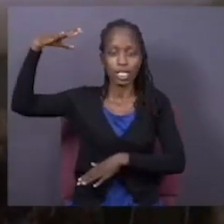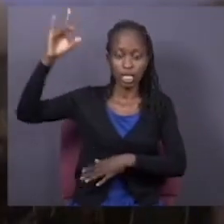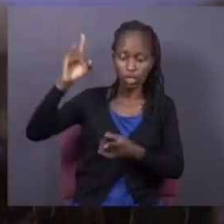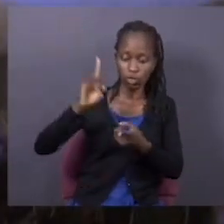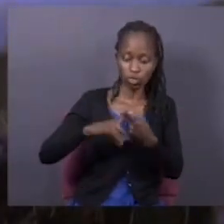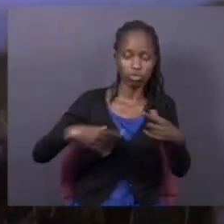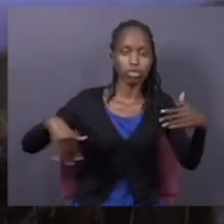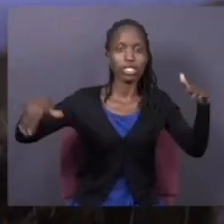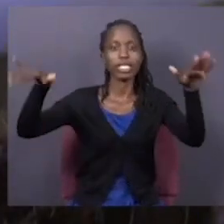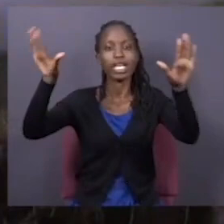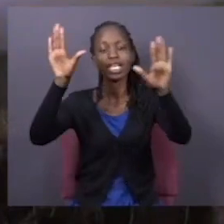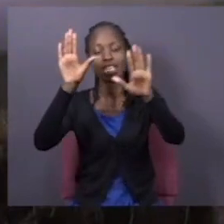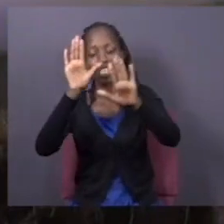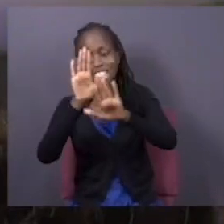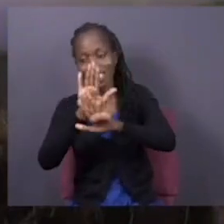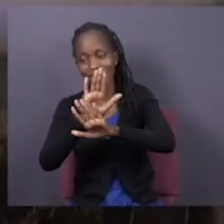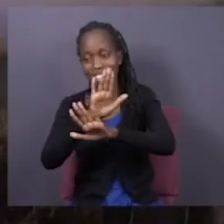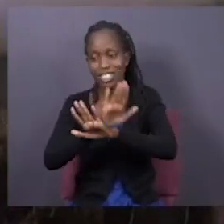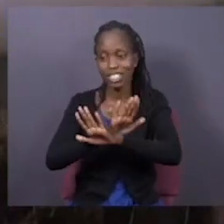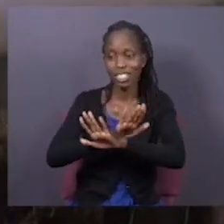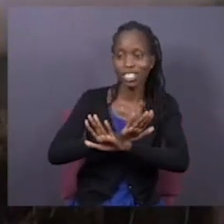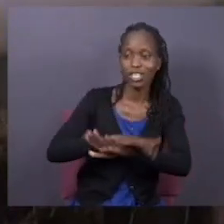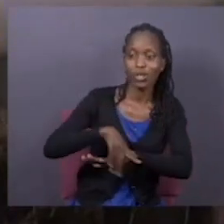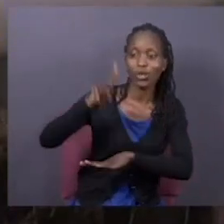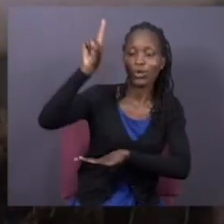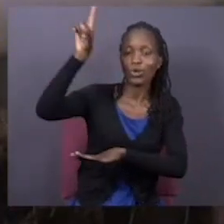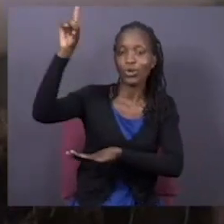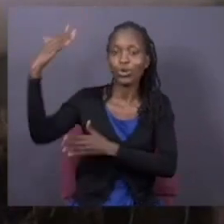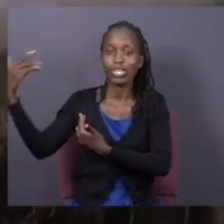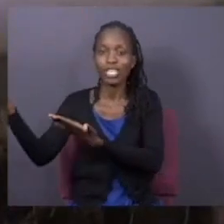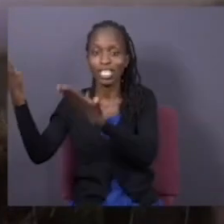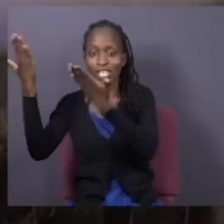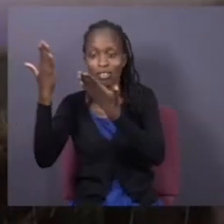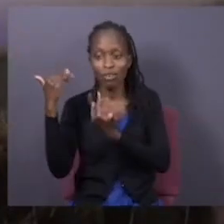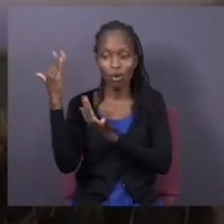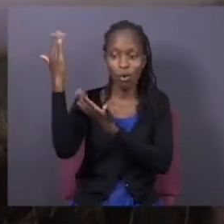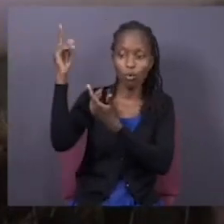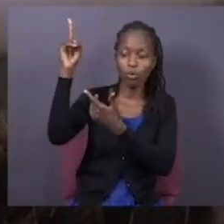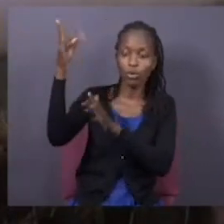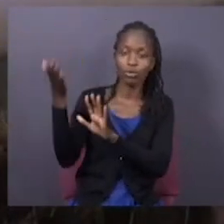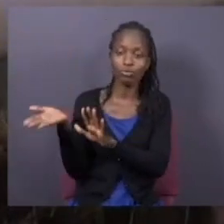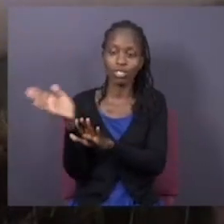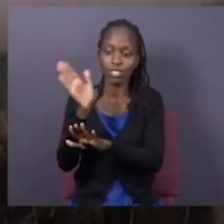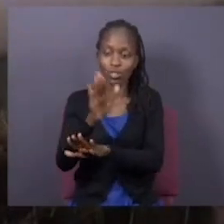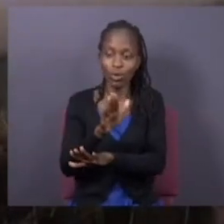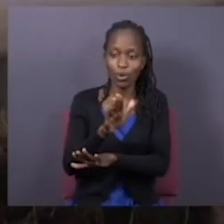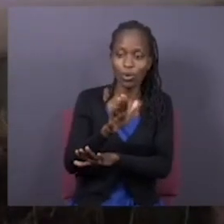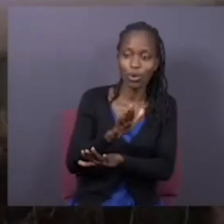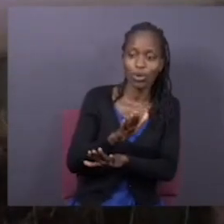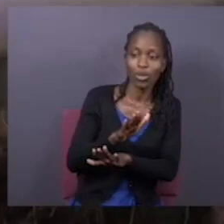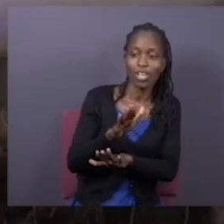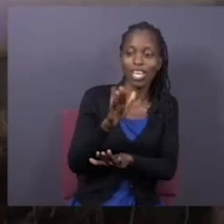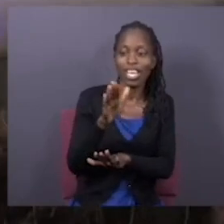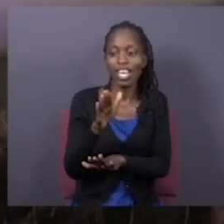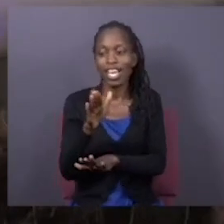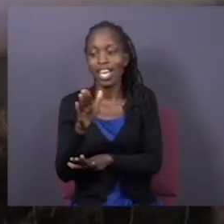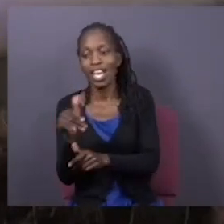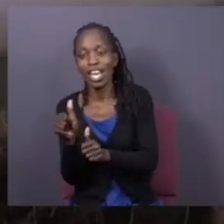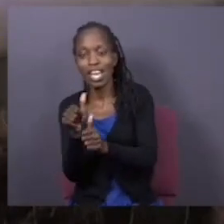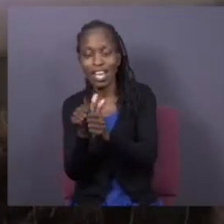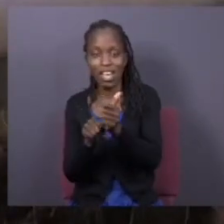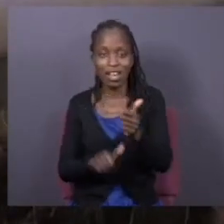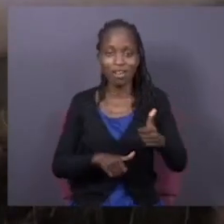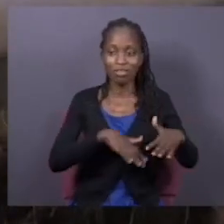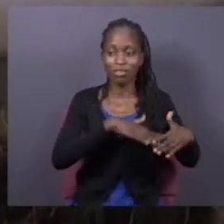the darkness. You give hope. You restore. Every